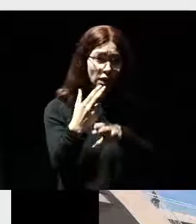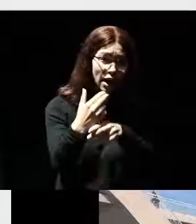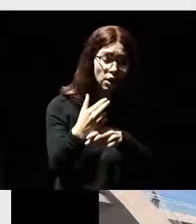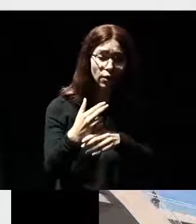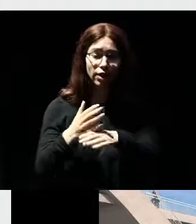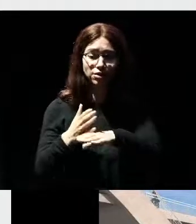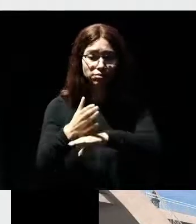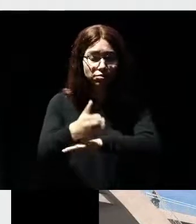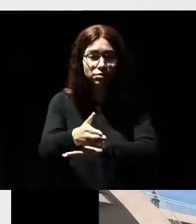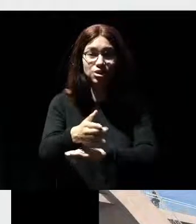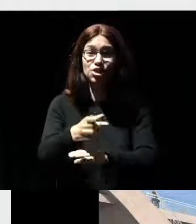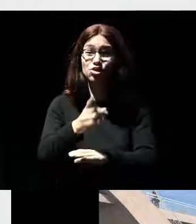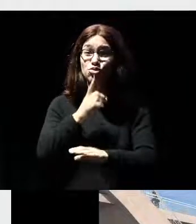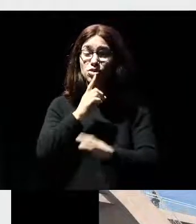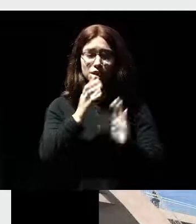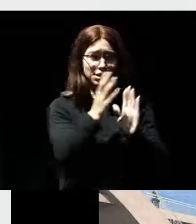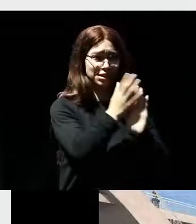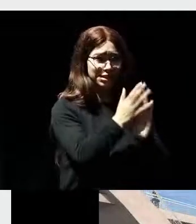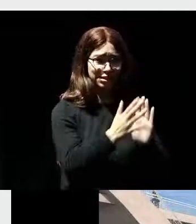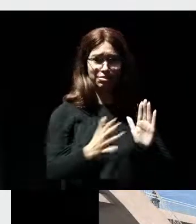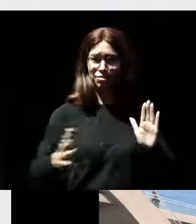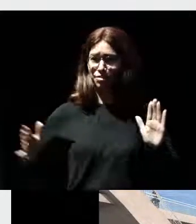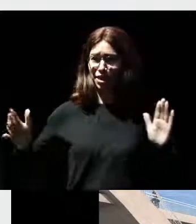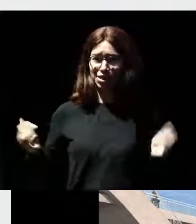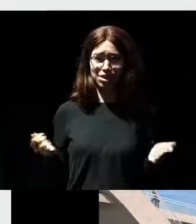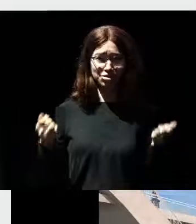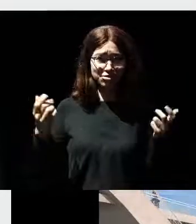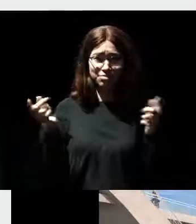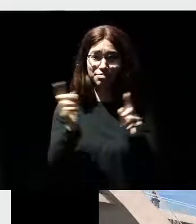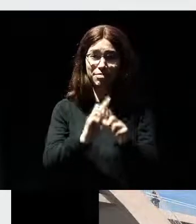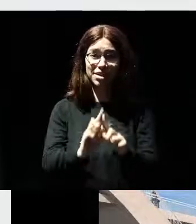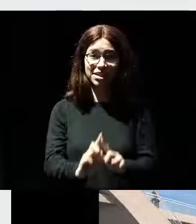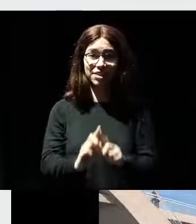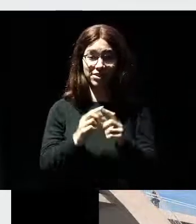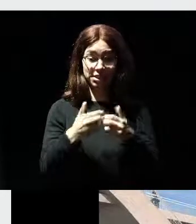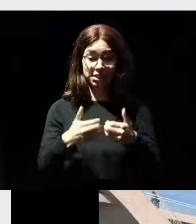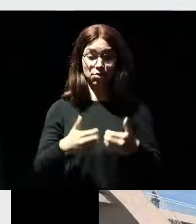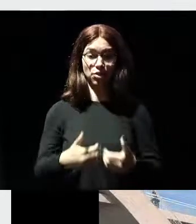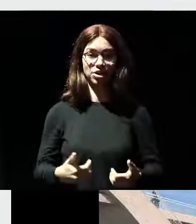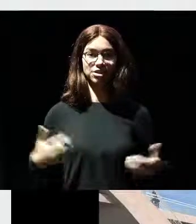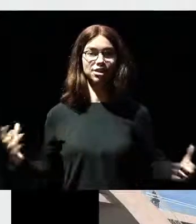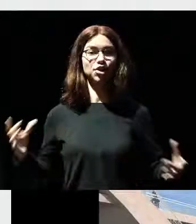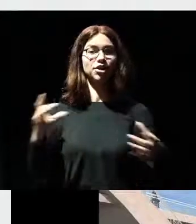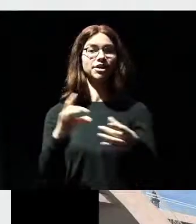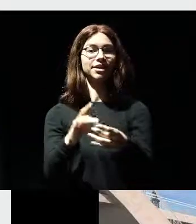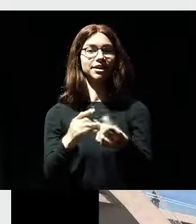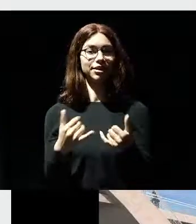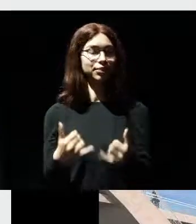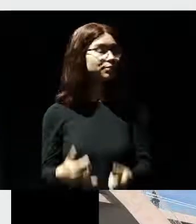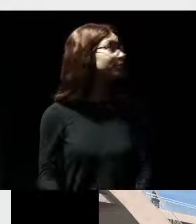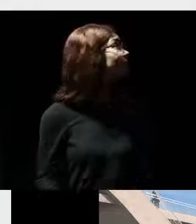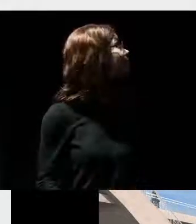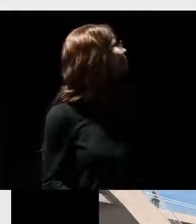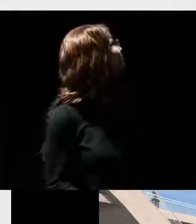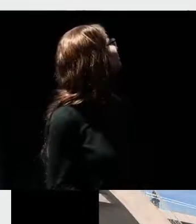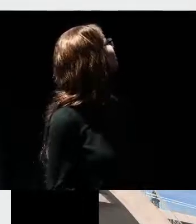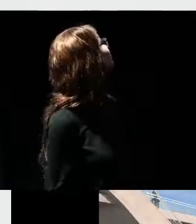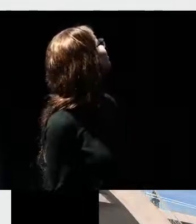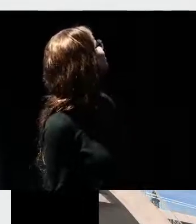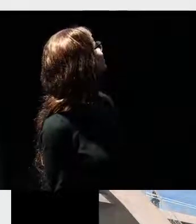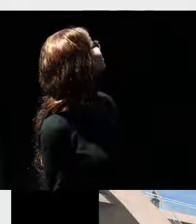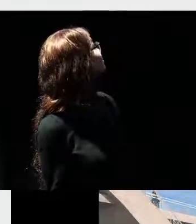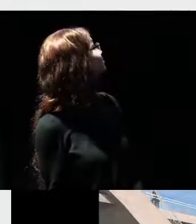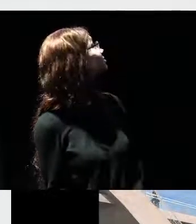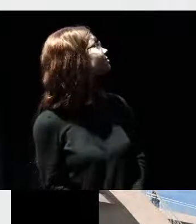over. So it's really spanning a number of these different separations. For me, the idea